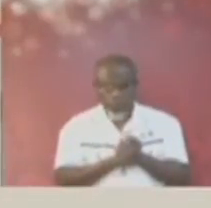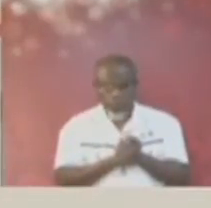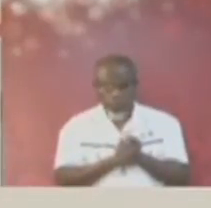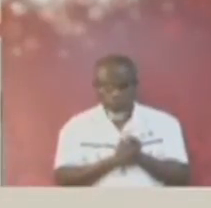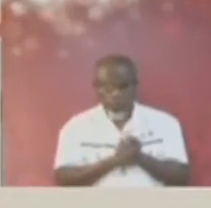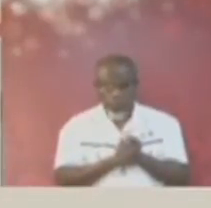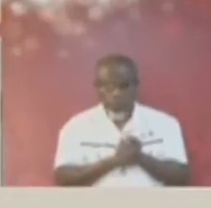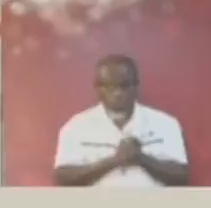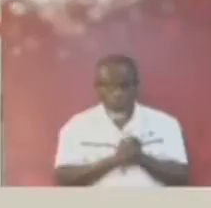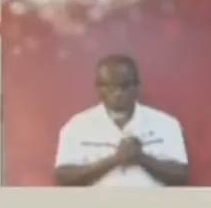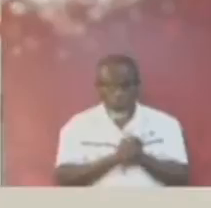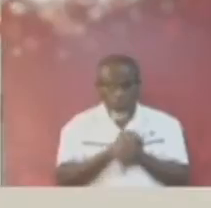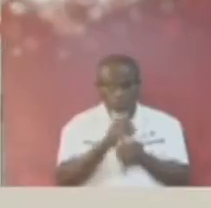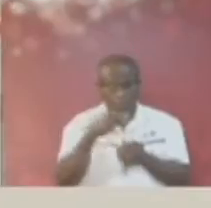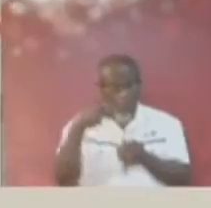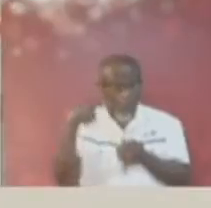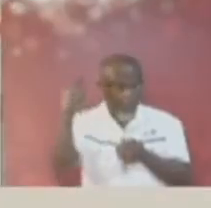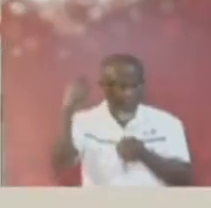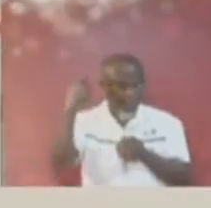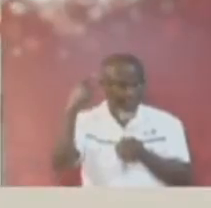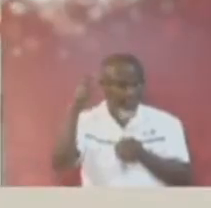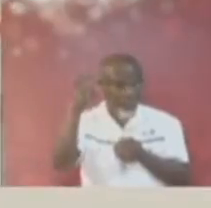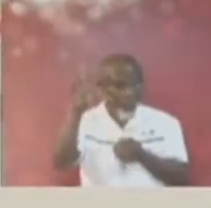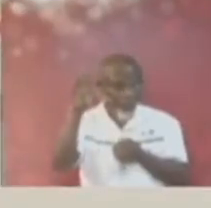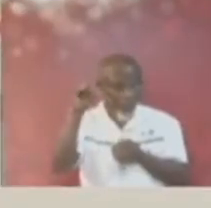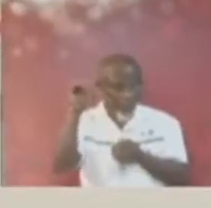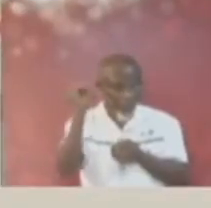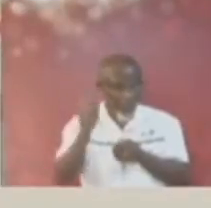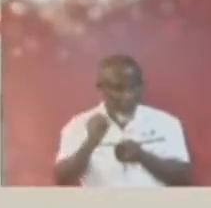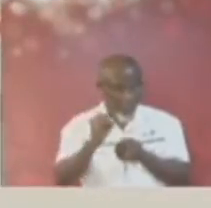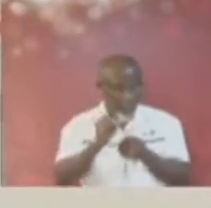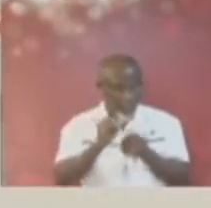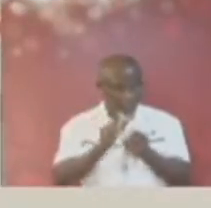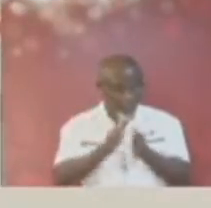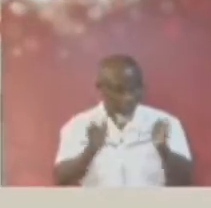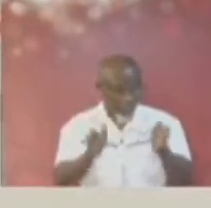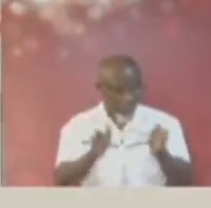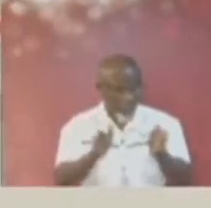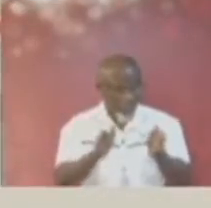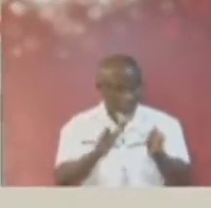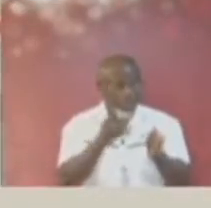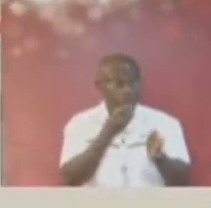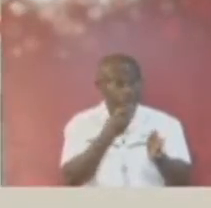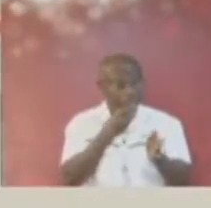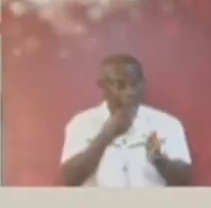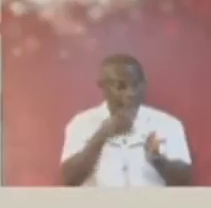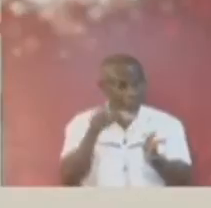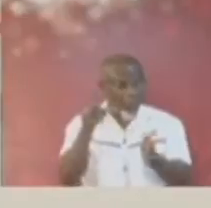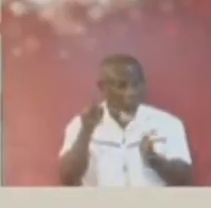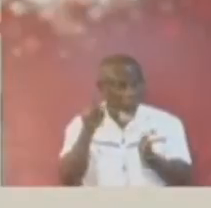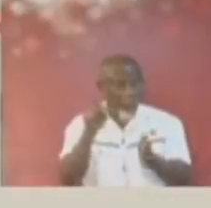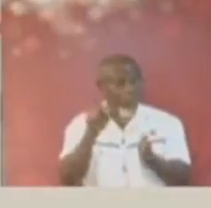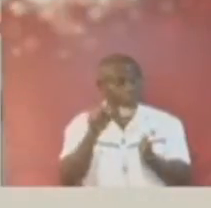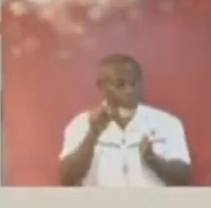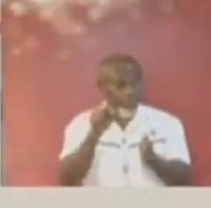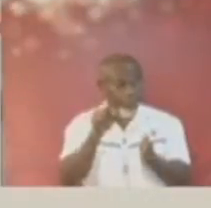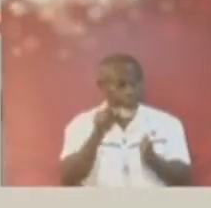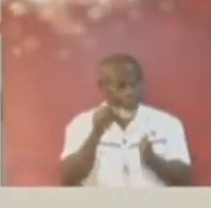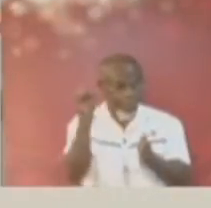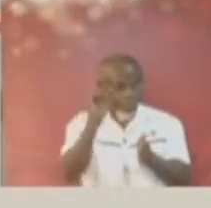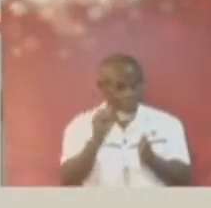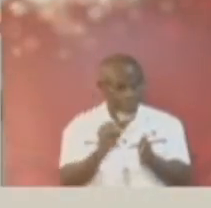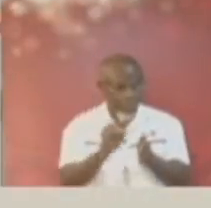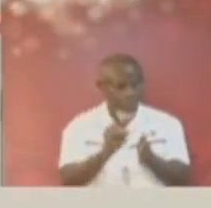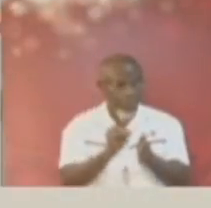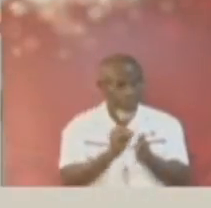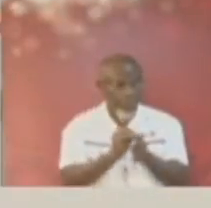diabetes is 22%. So, and I don't know that you have the specific number for